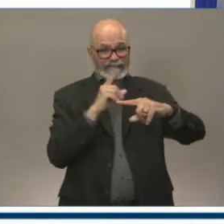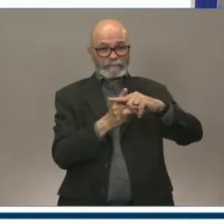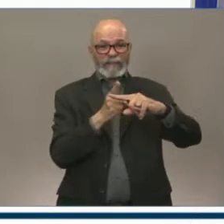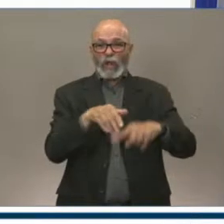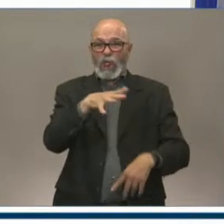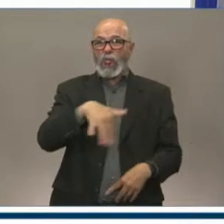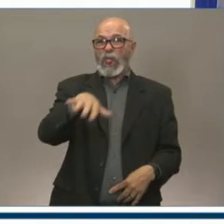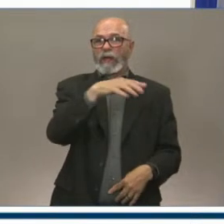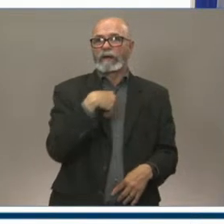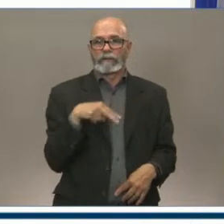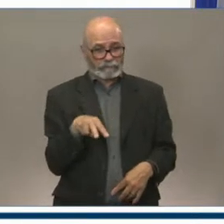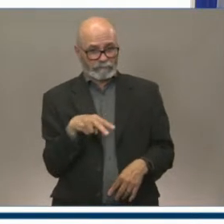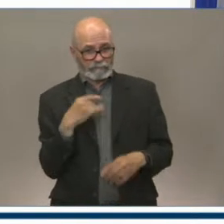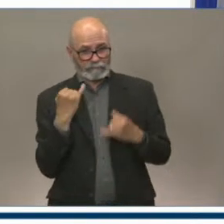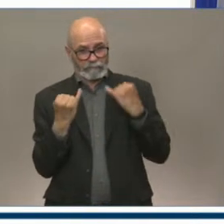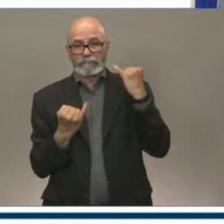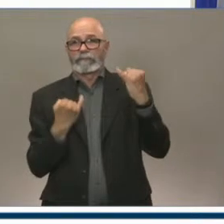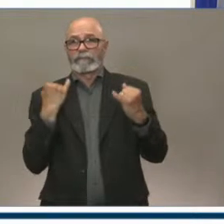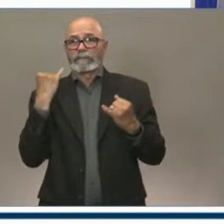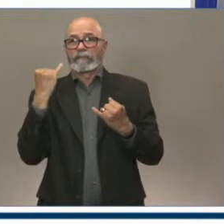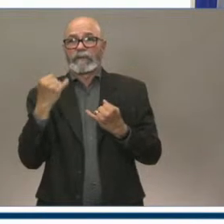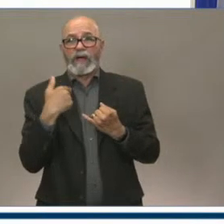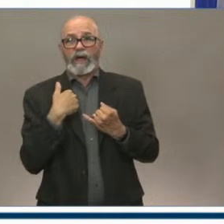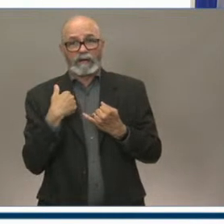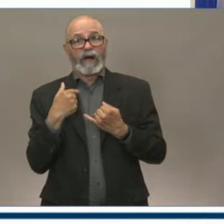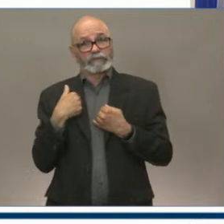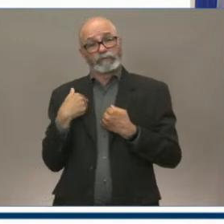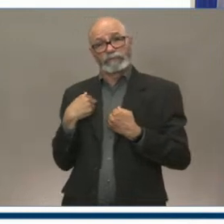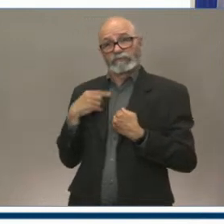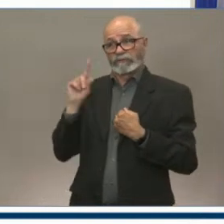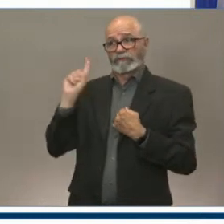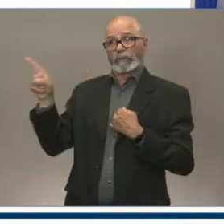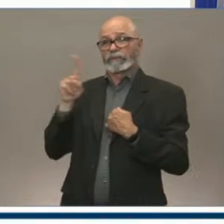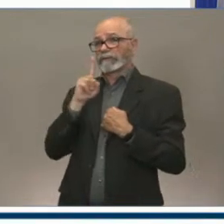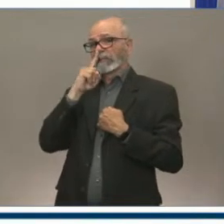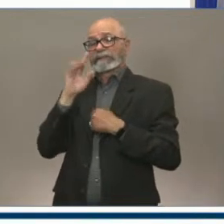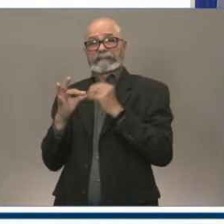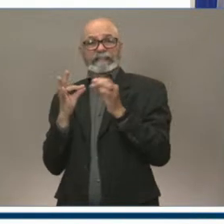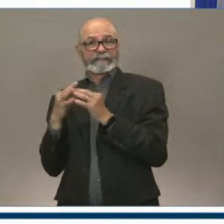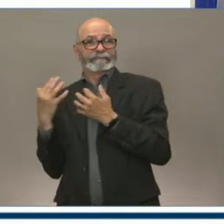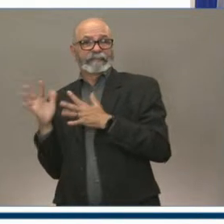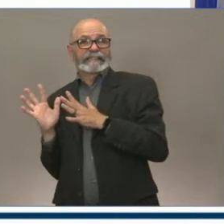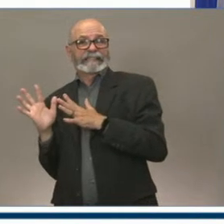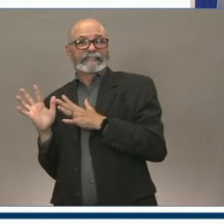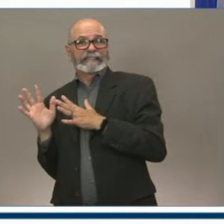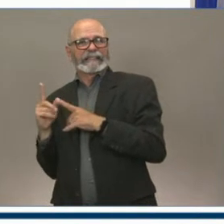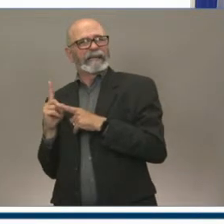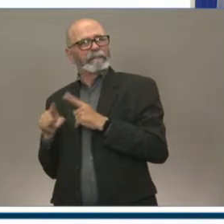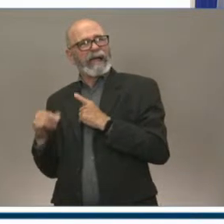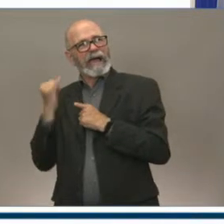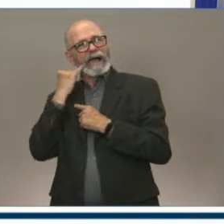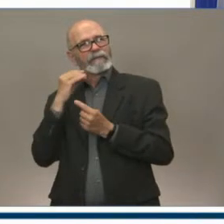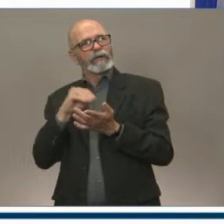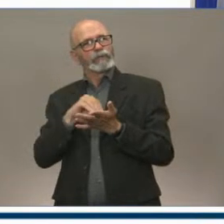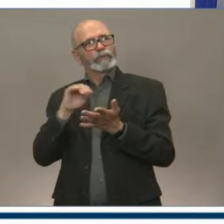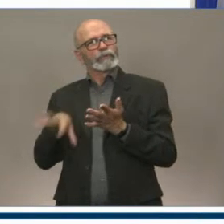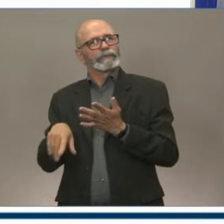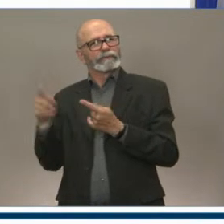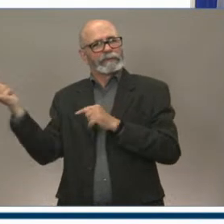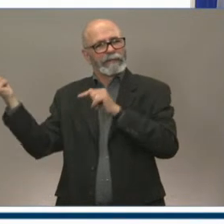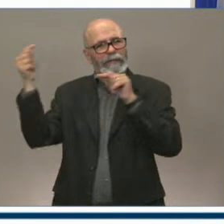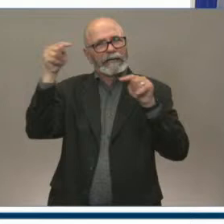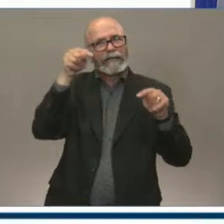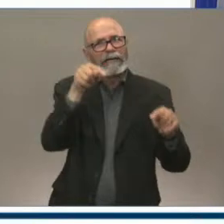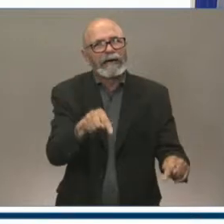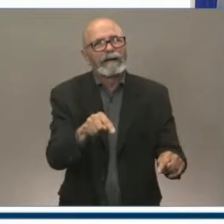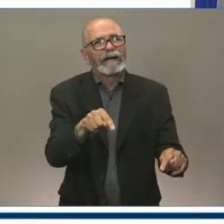I don't have a problem with that. I'm alerted to it. But when a student who has been at a school has tested